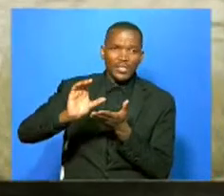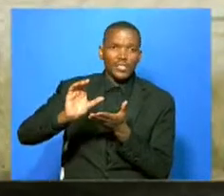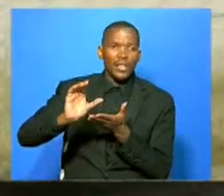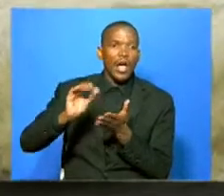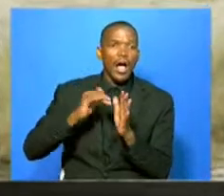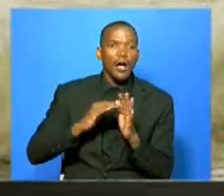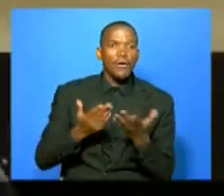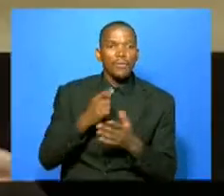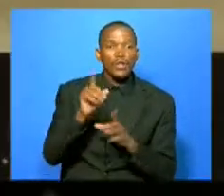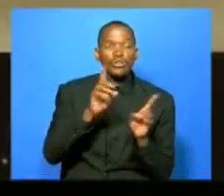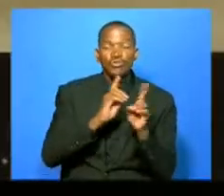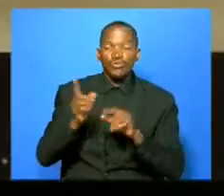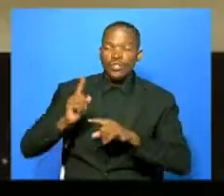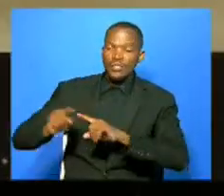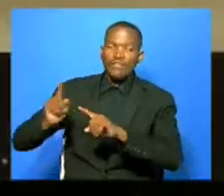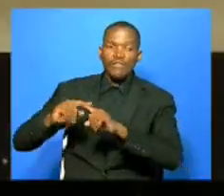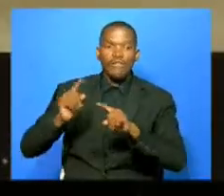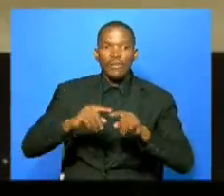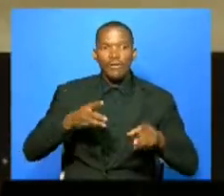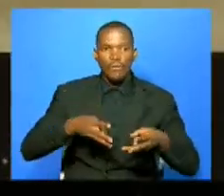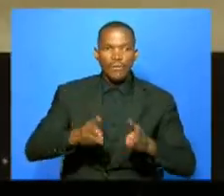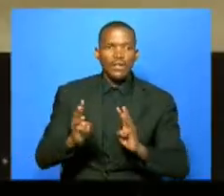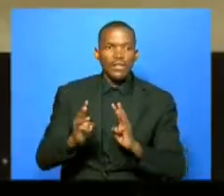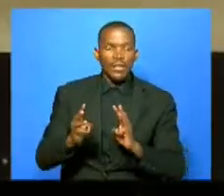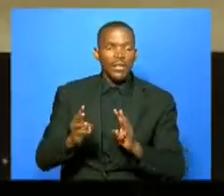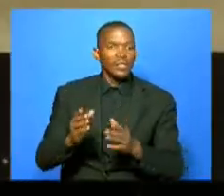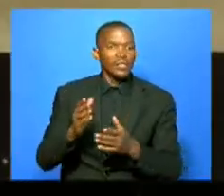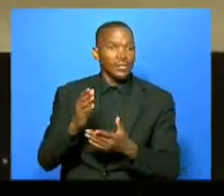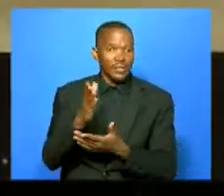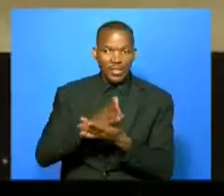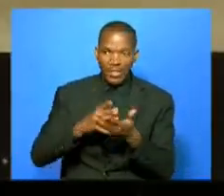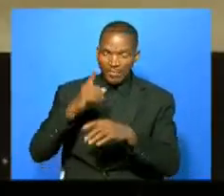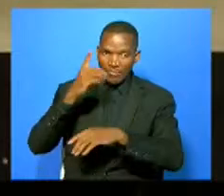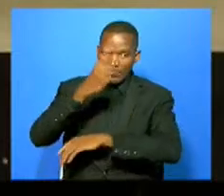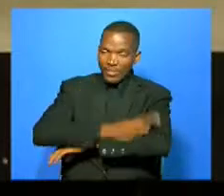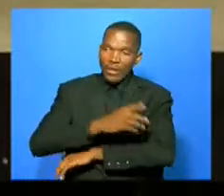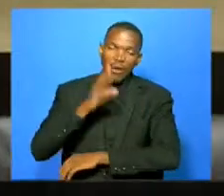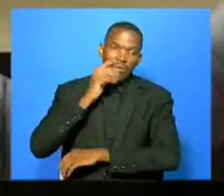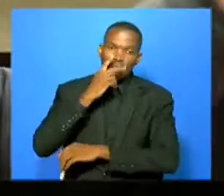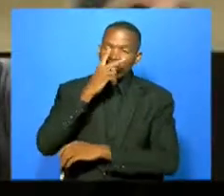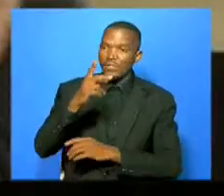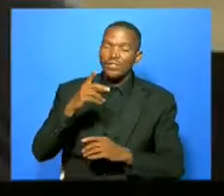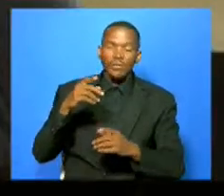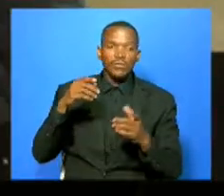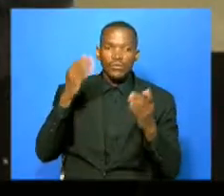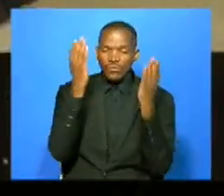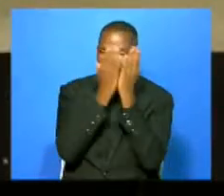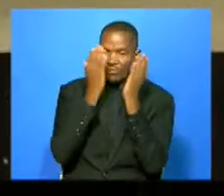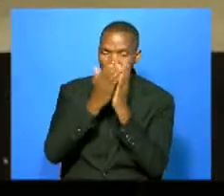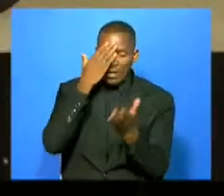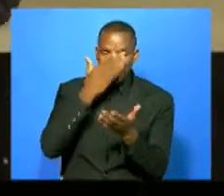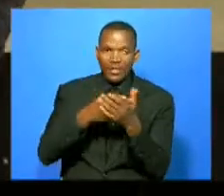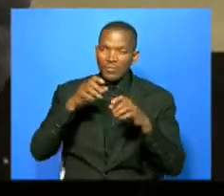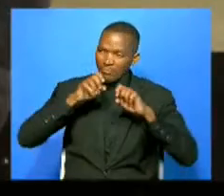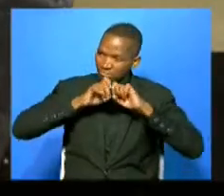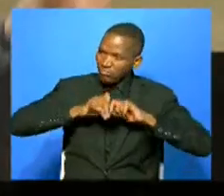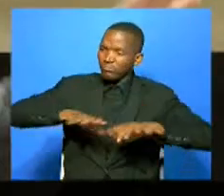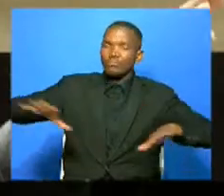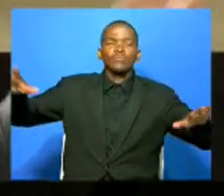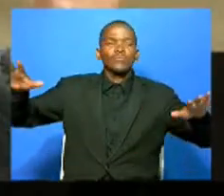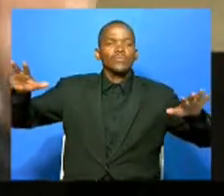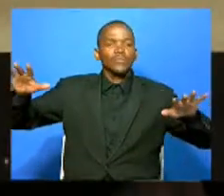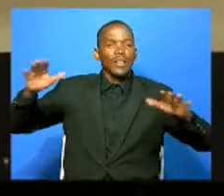dirwa ka tsela tse di harologaneng lengwe la matsatsi re ta bona bana ba sekole ba tetse mo gantsi ba tetse ko kgakae ba tetse